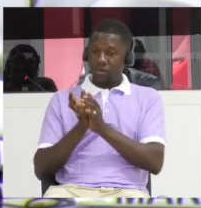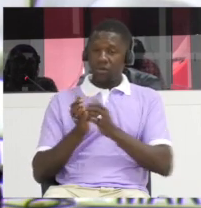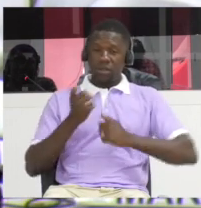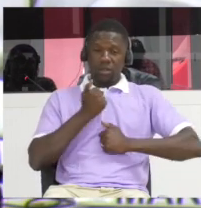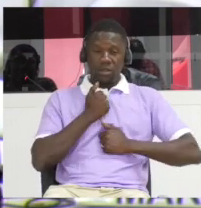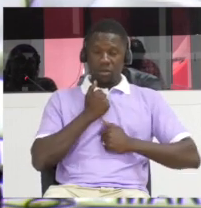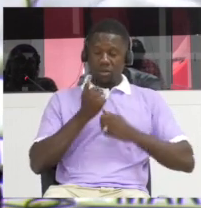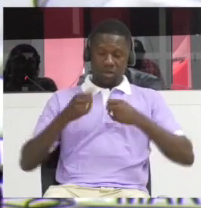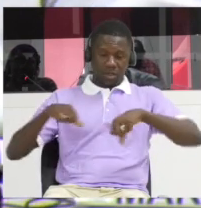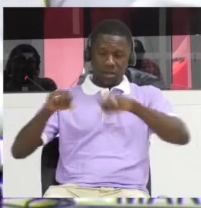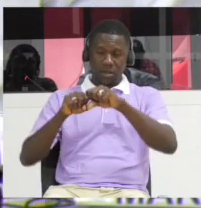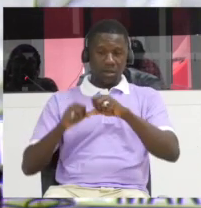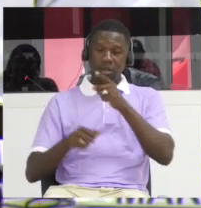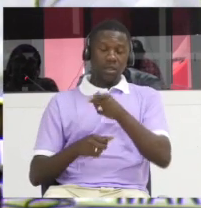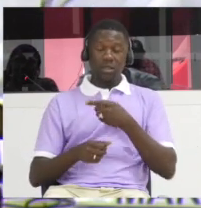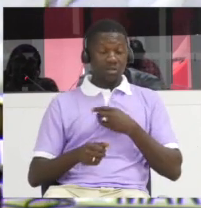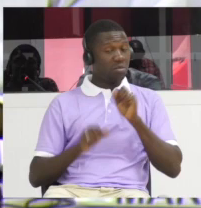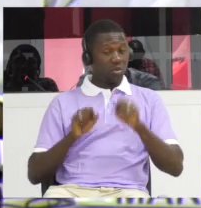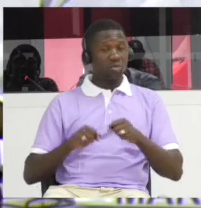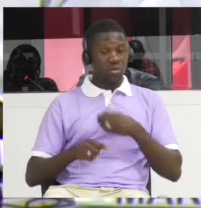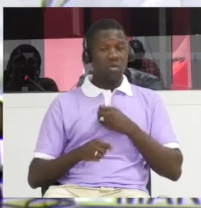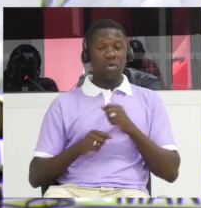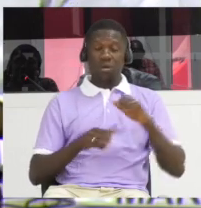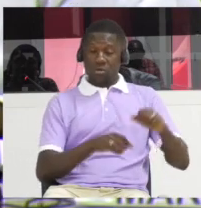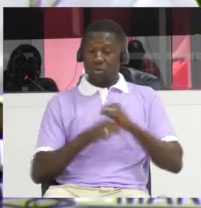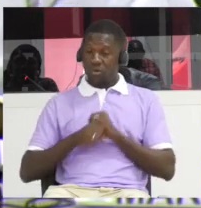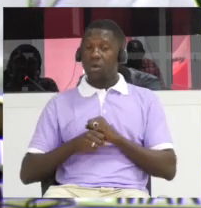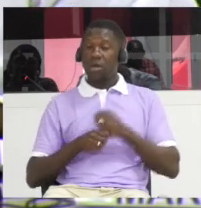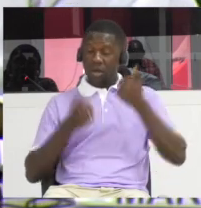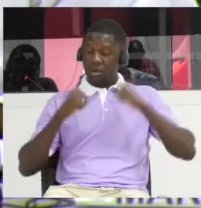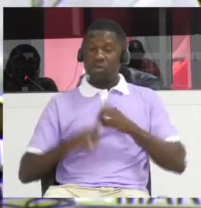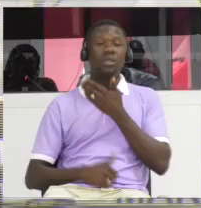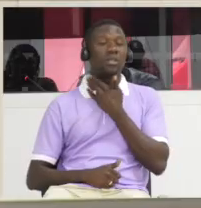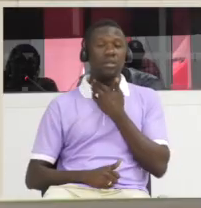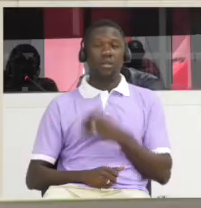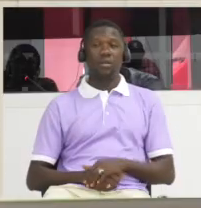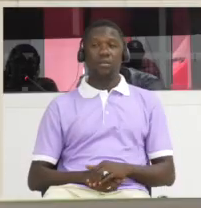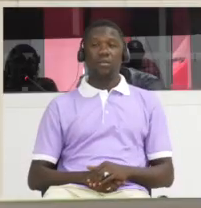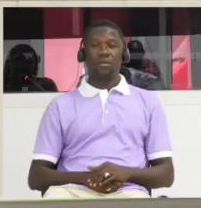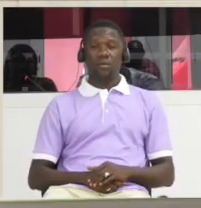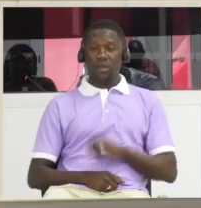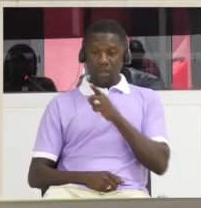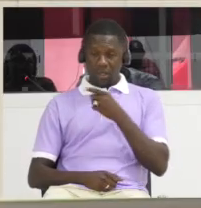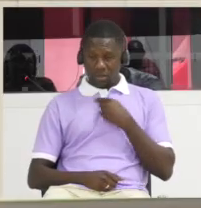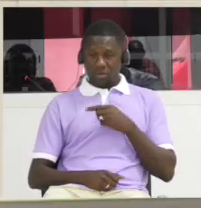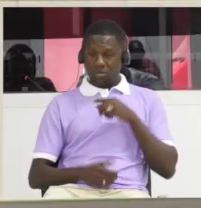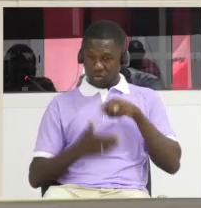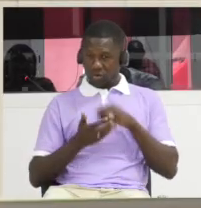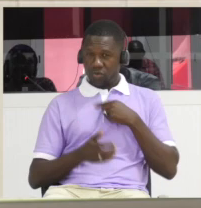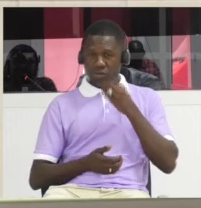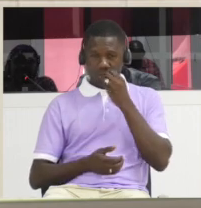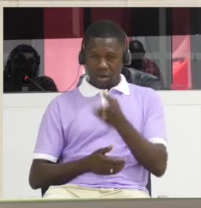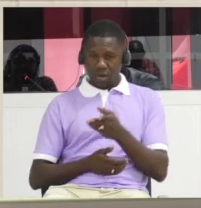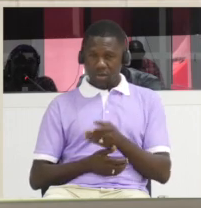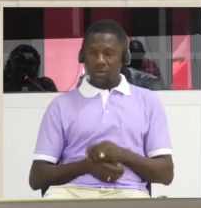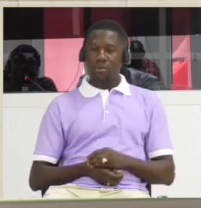forces, and this must have facilitated the coup itself, unquote. That's the position you maintain, correct? Yes, I